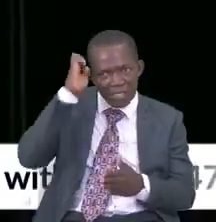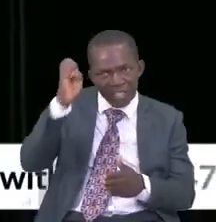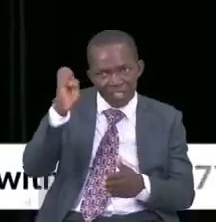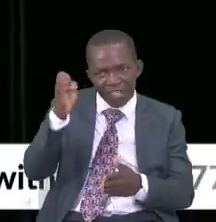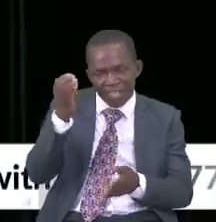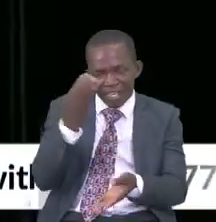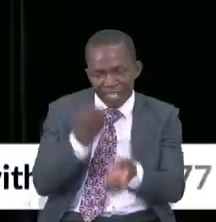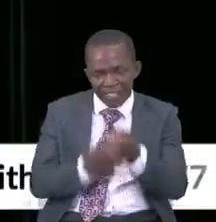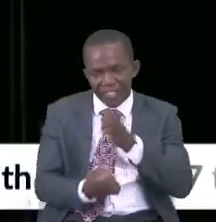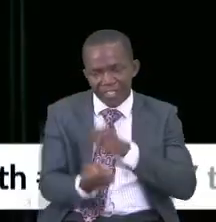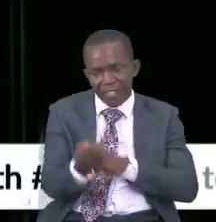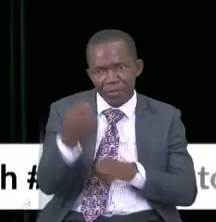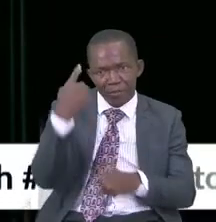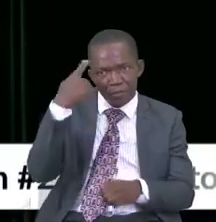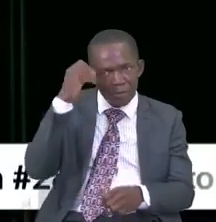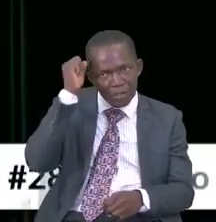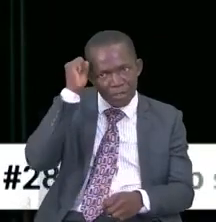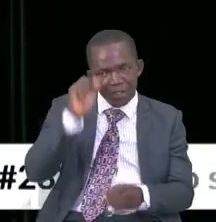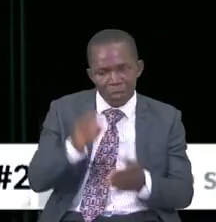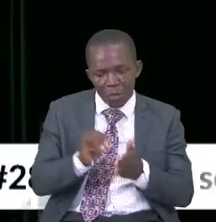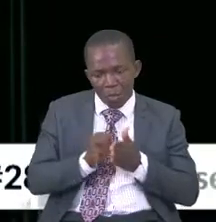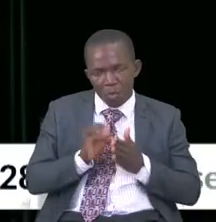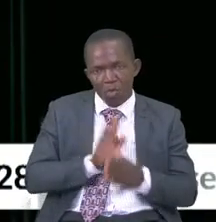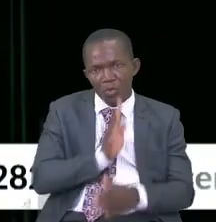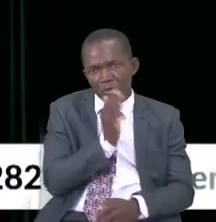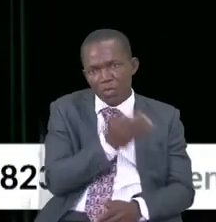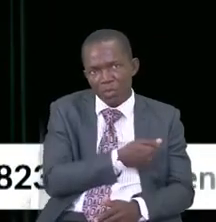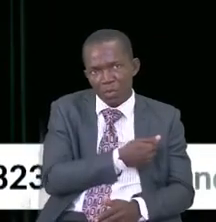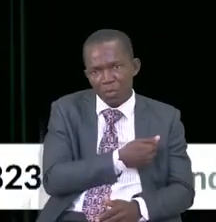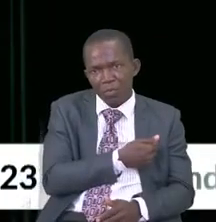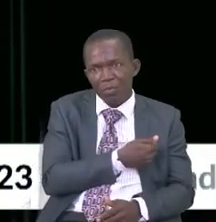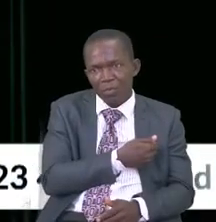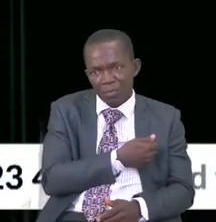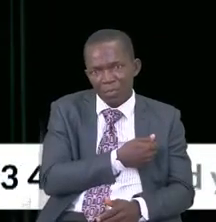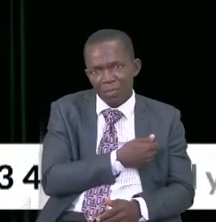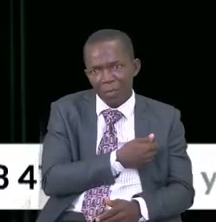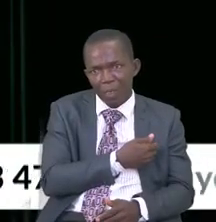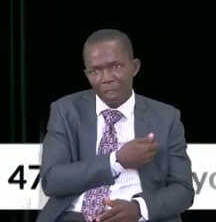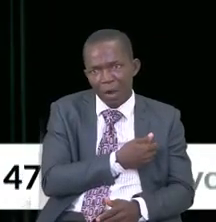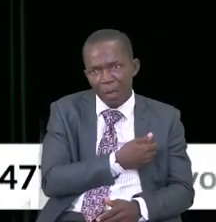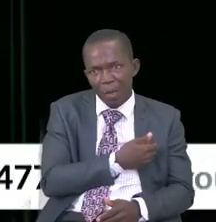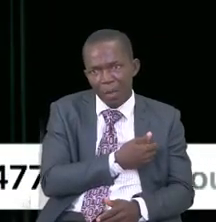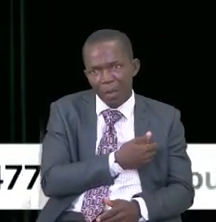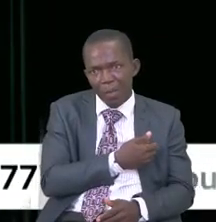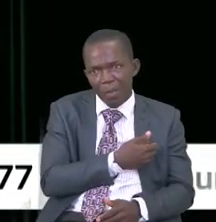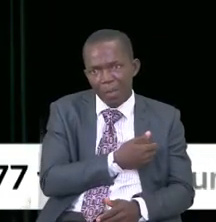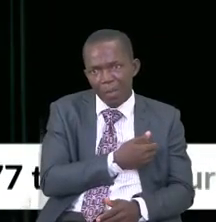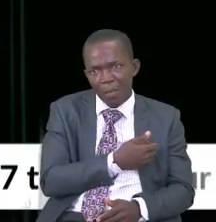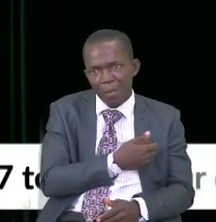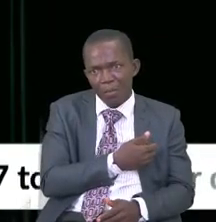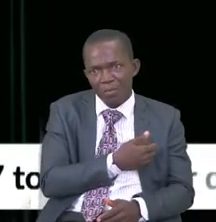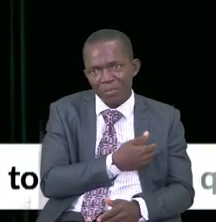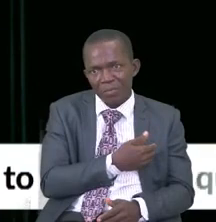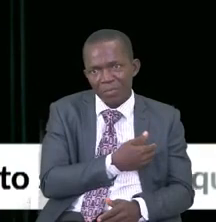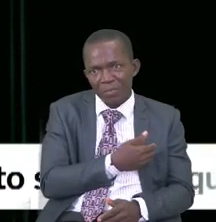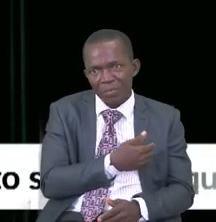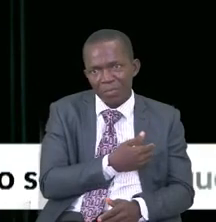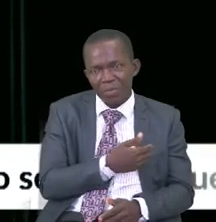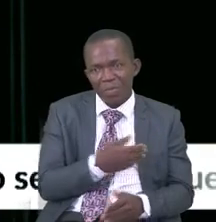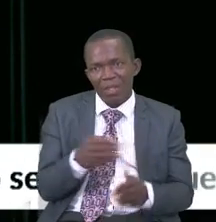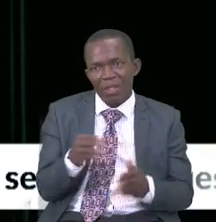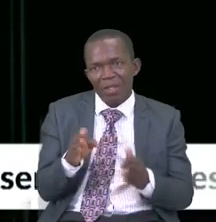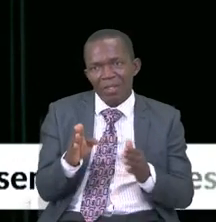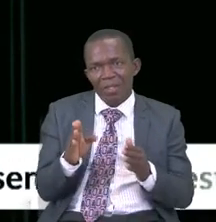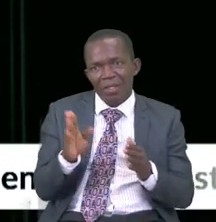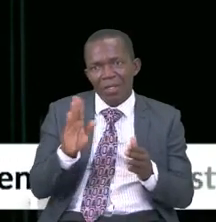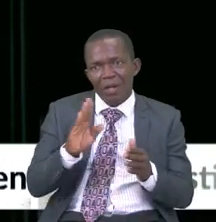these men were very clear in our mission, and we should make the mission clear to our young